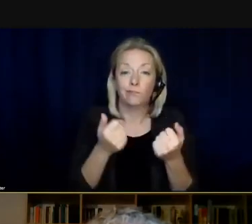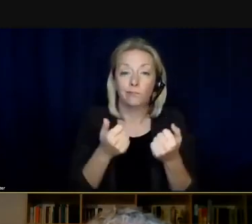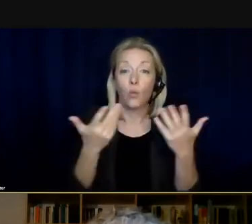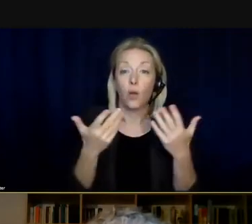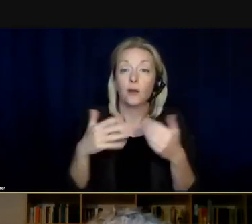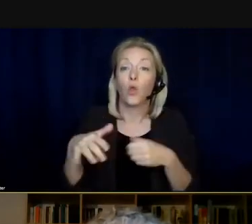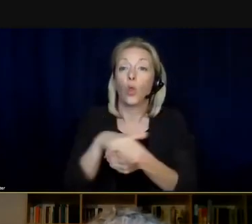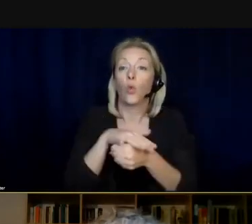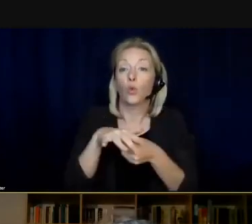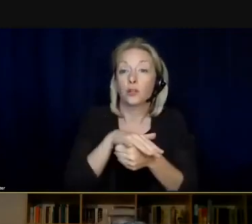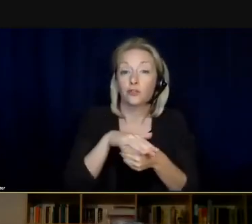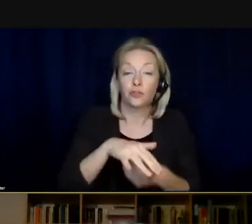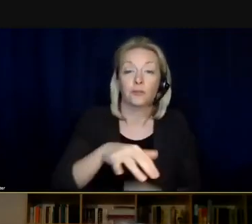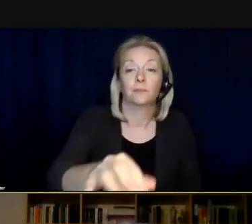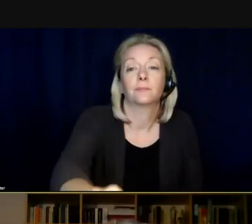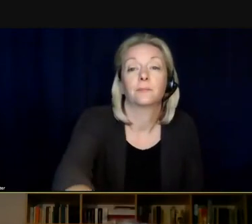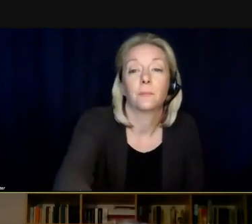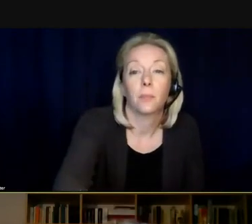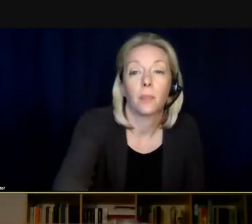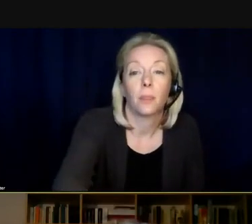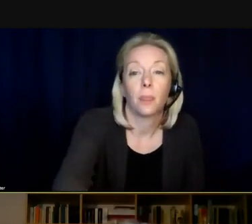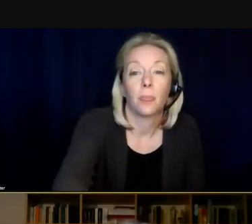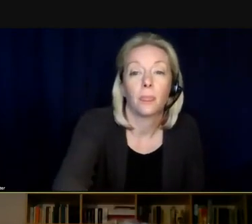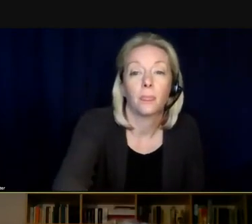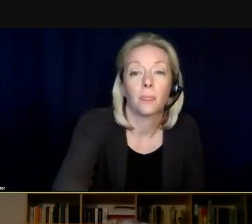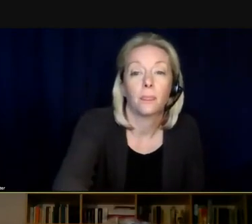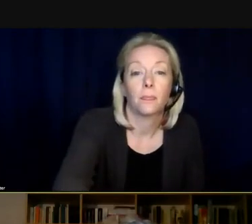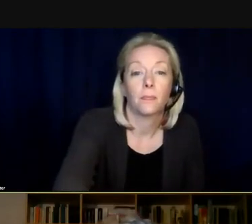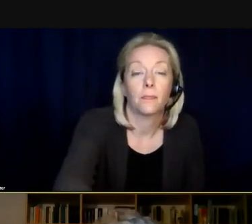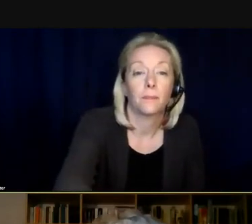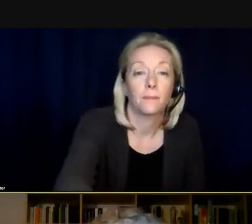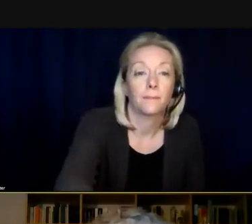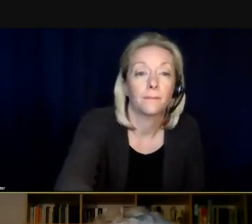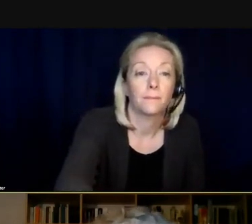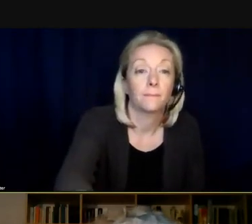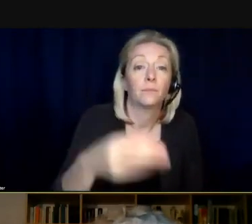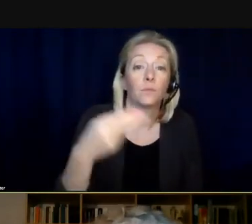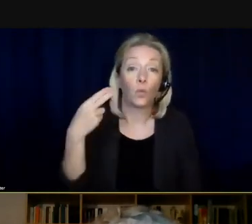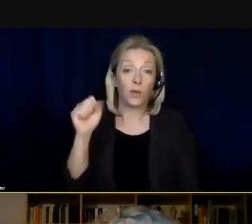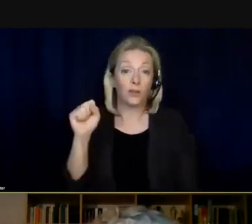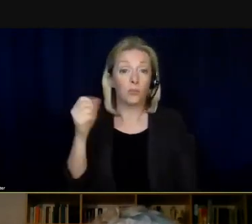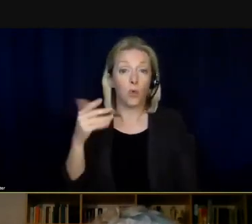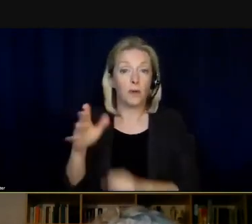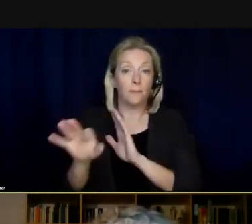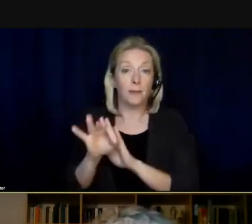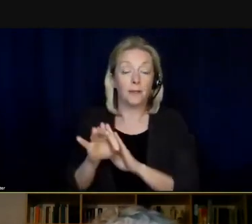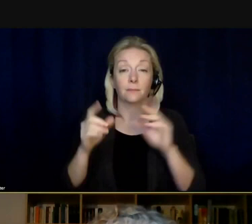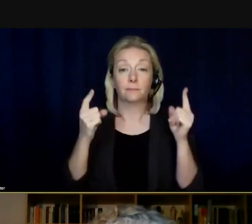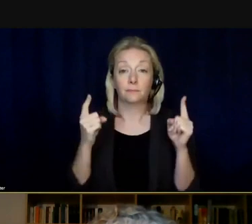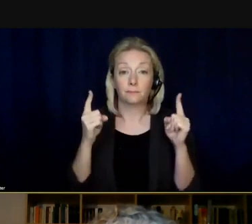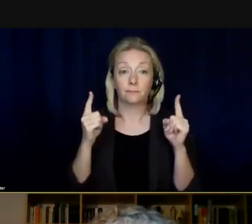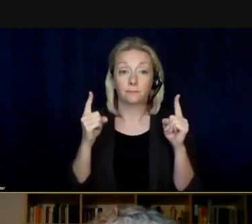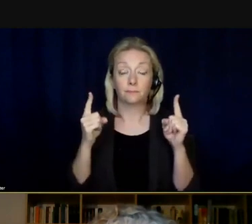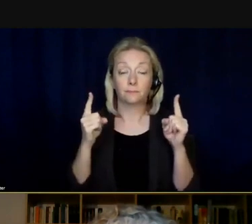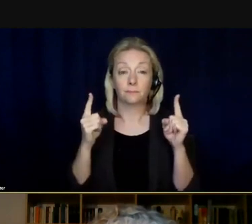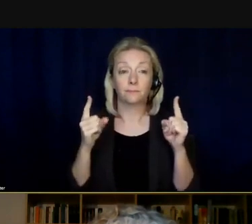hand location. So we know these are the hand shapes we're using. So let's see, the